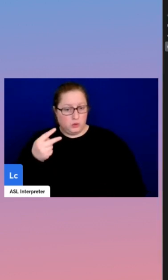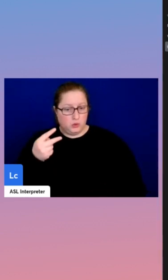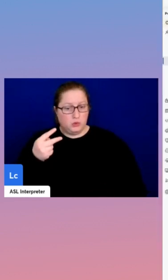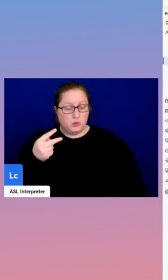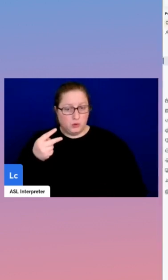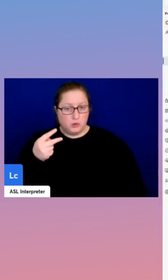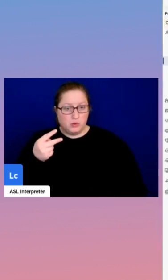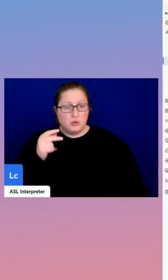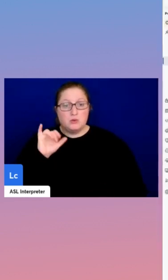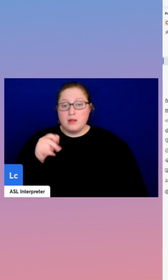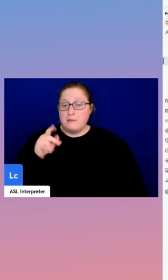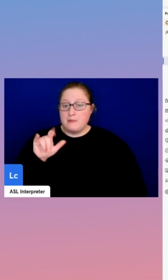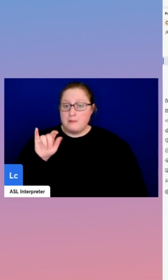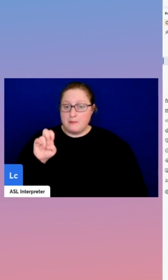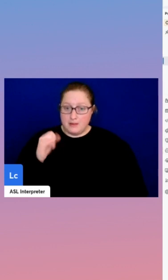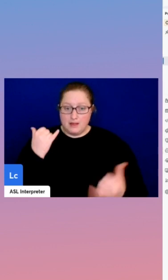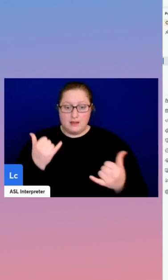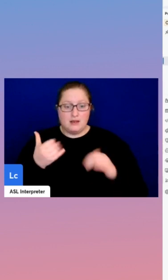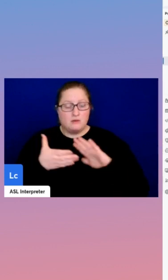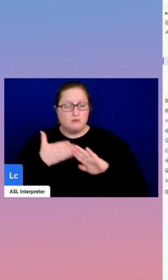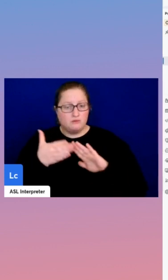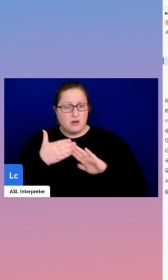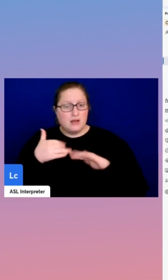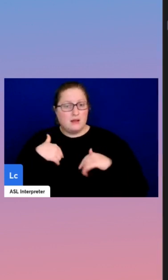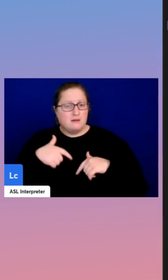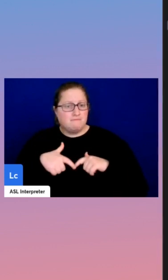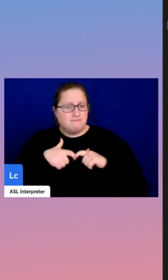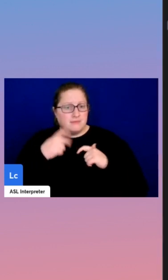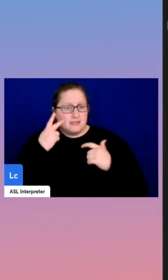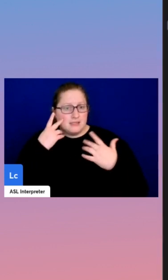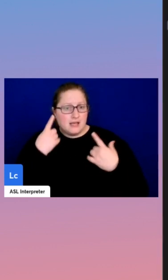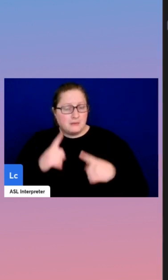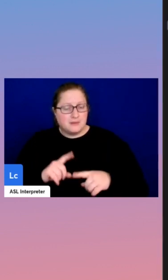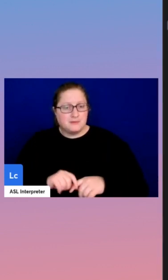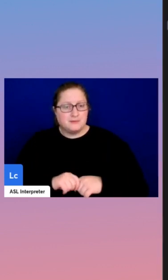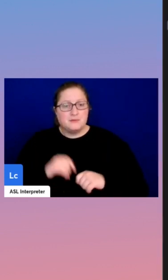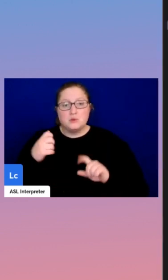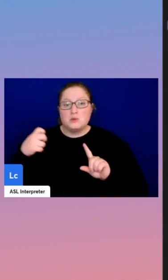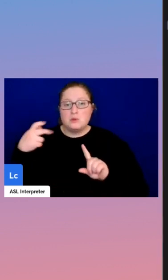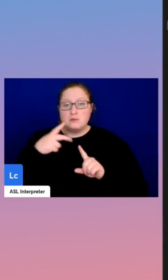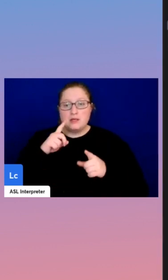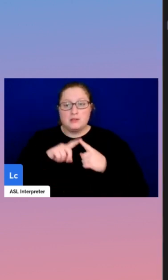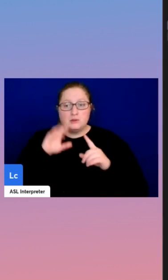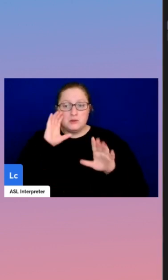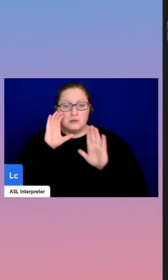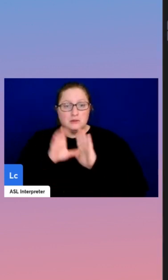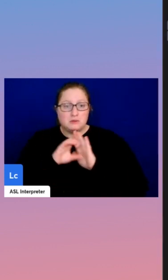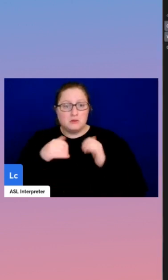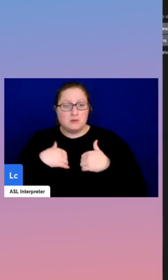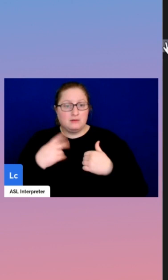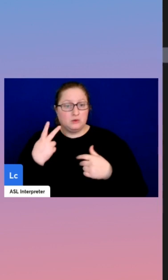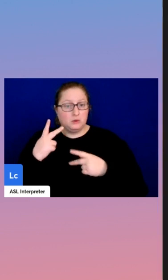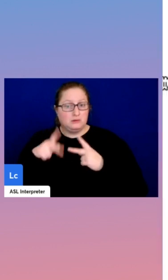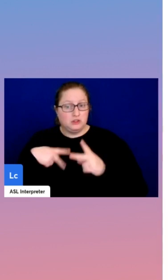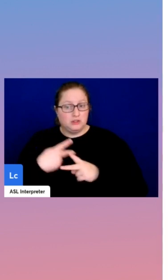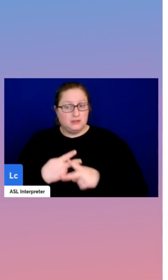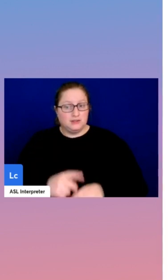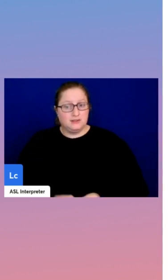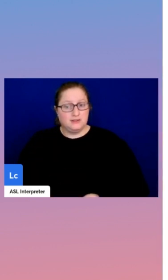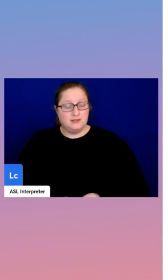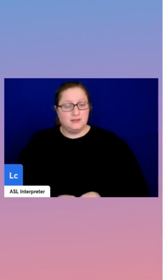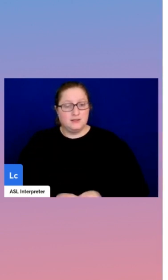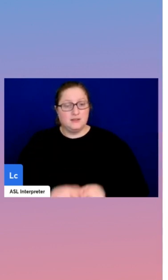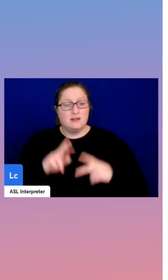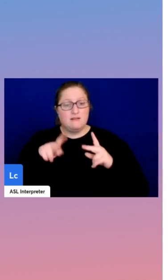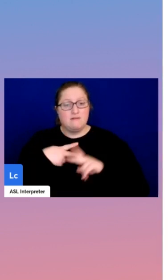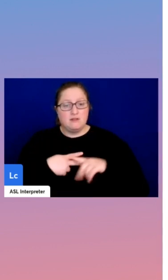the pipeline is running. Let me pause here and see what happens. So let's go back now to our image. So we have two versions. version 1,